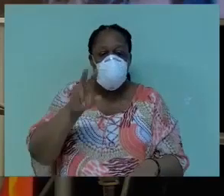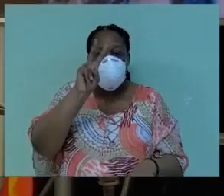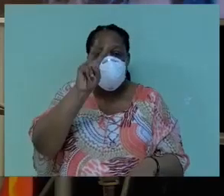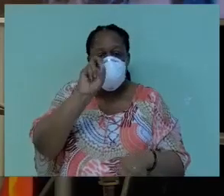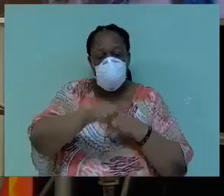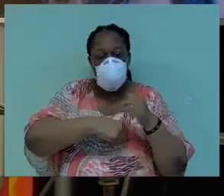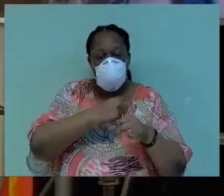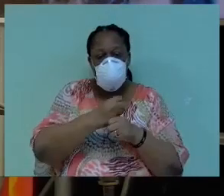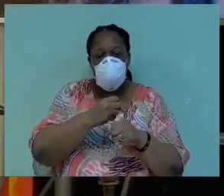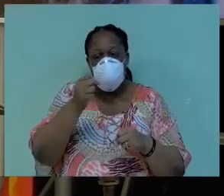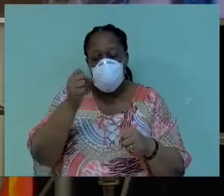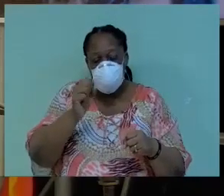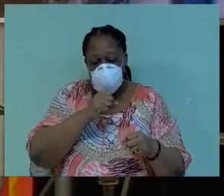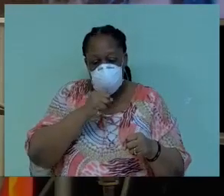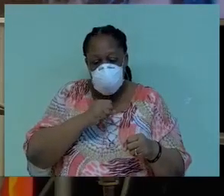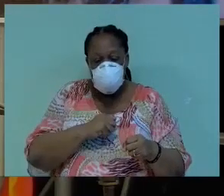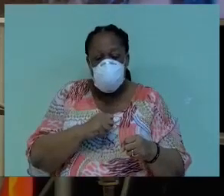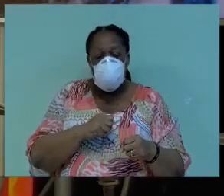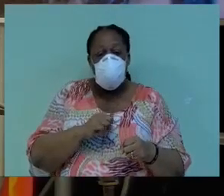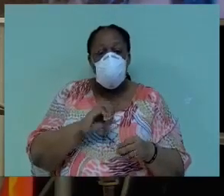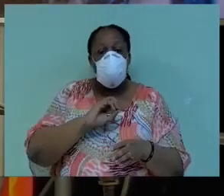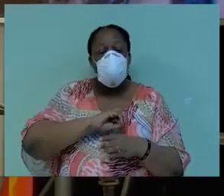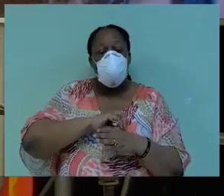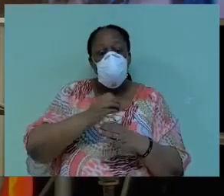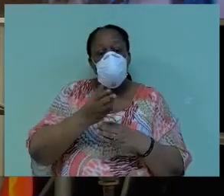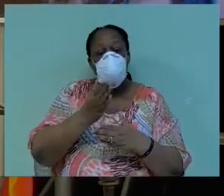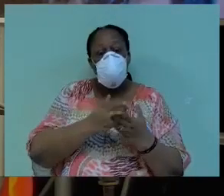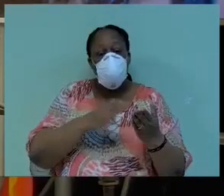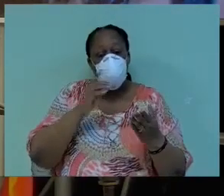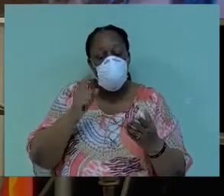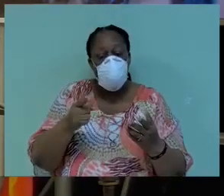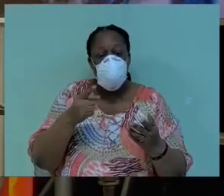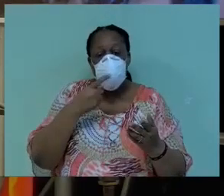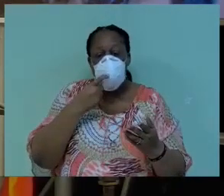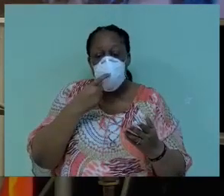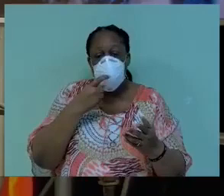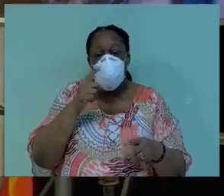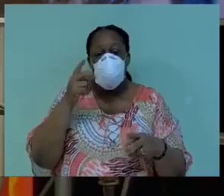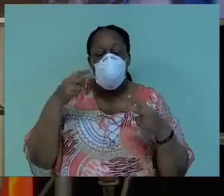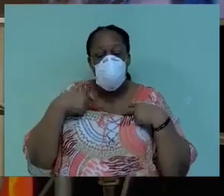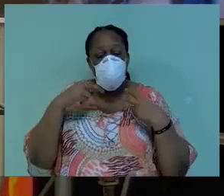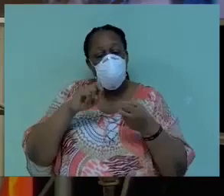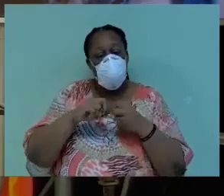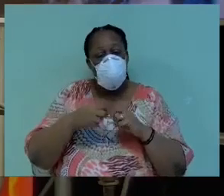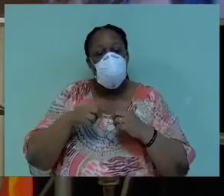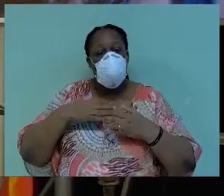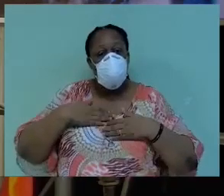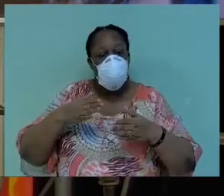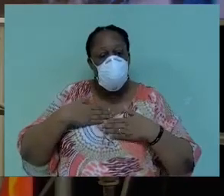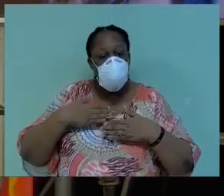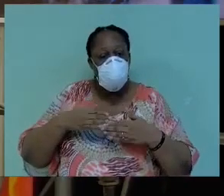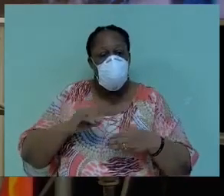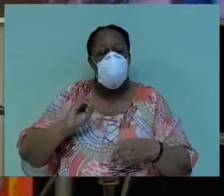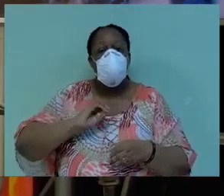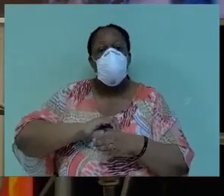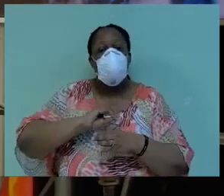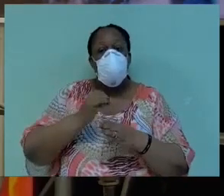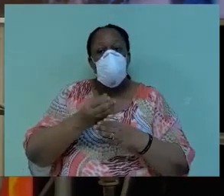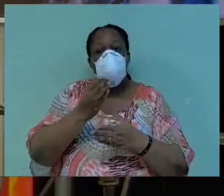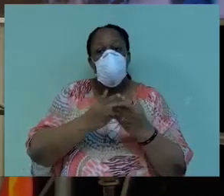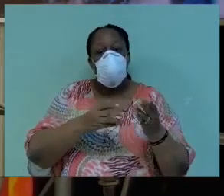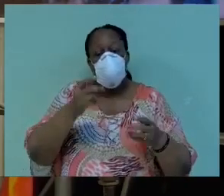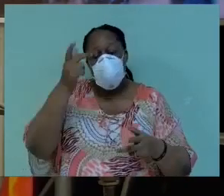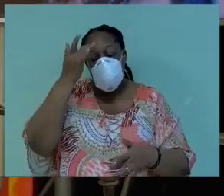who is having great difficulty breathing, or someone who is unconscious or incapacitated and is otherwise able to remove the